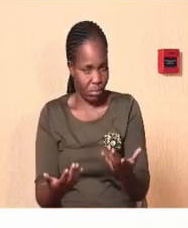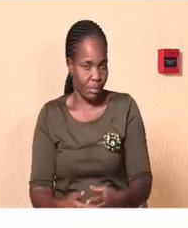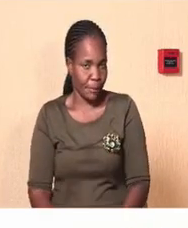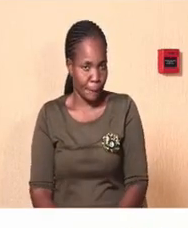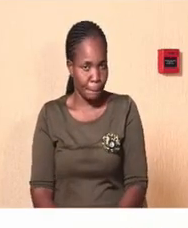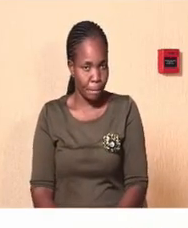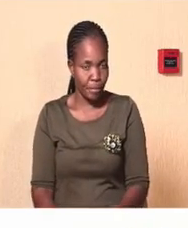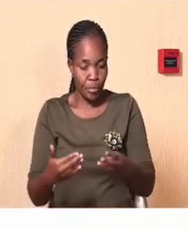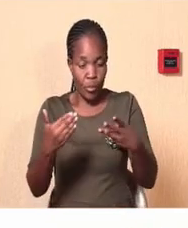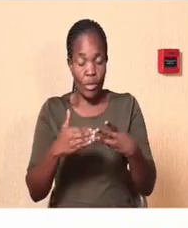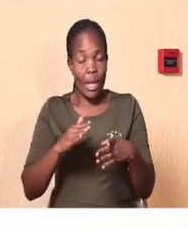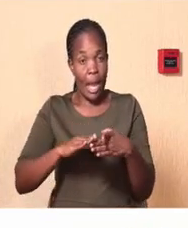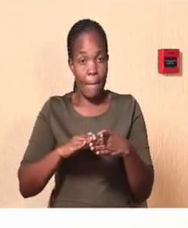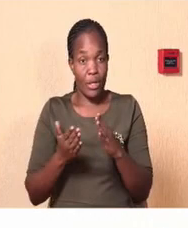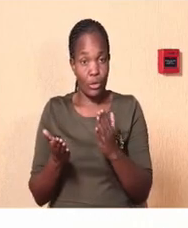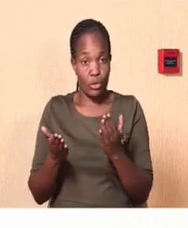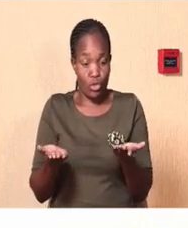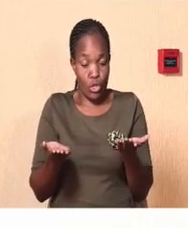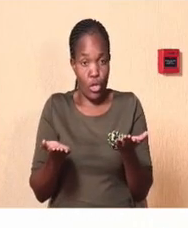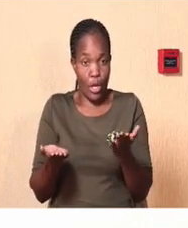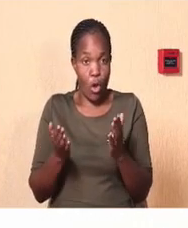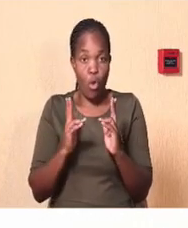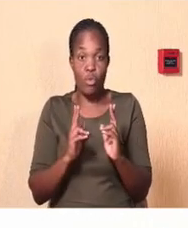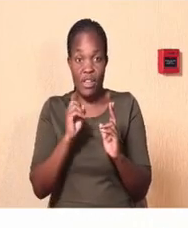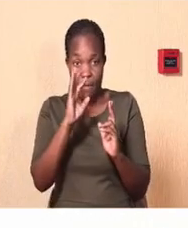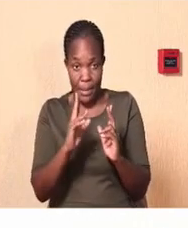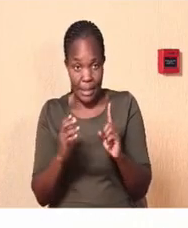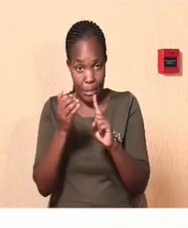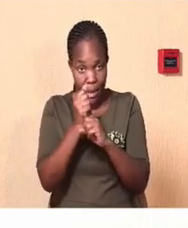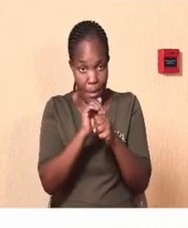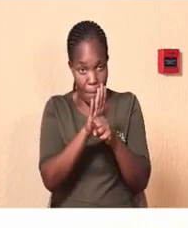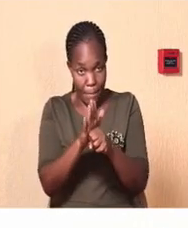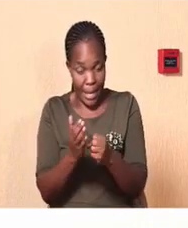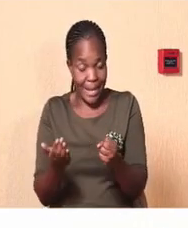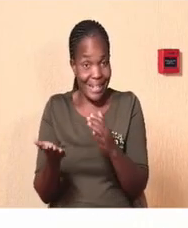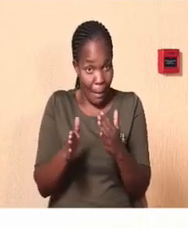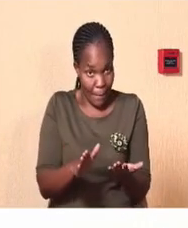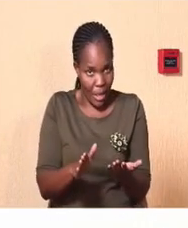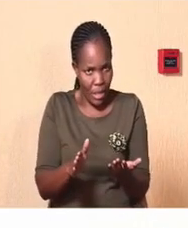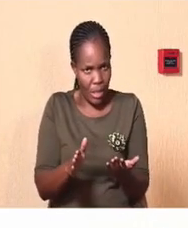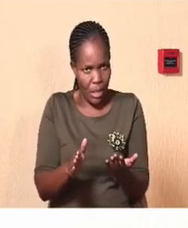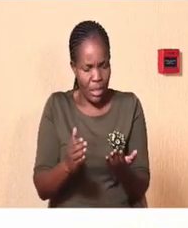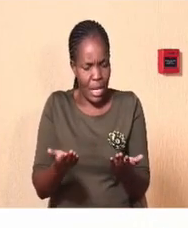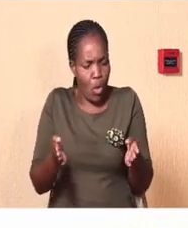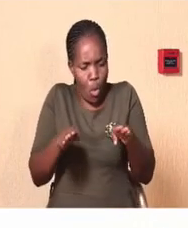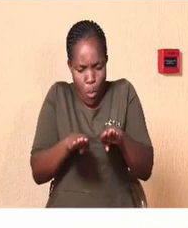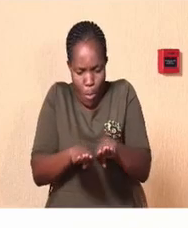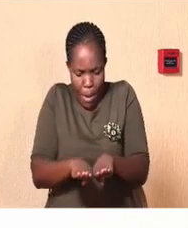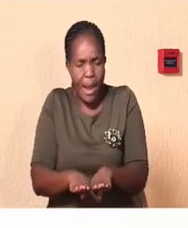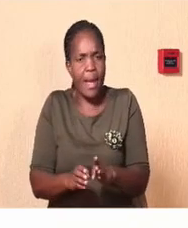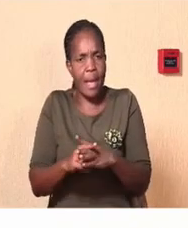The death or burial that are, you know, related to COVID-19, of